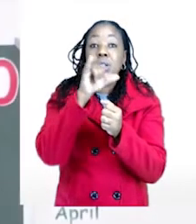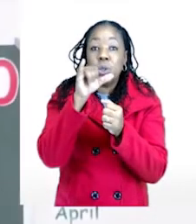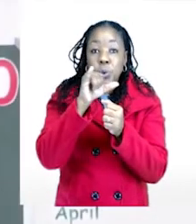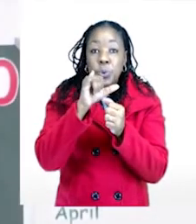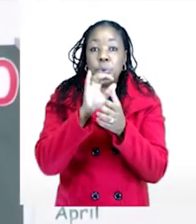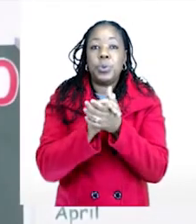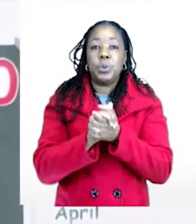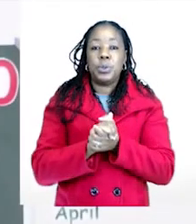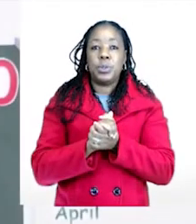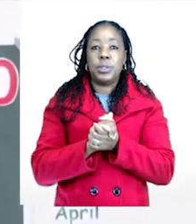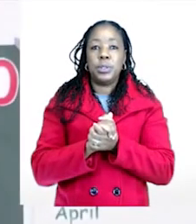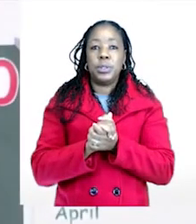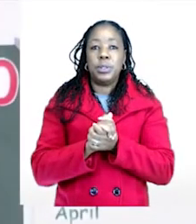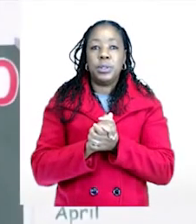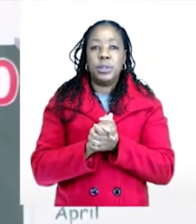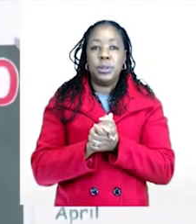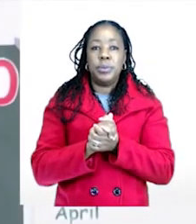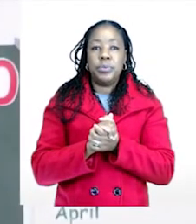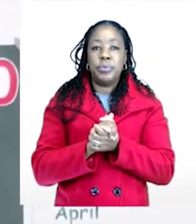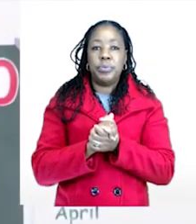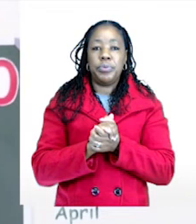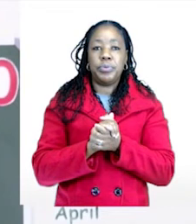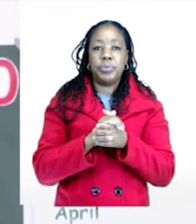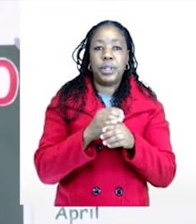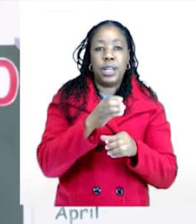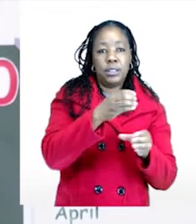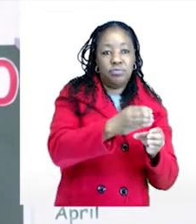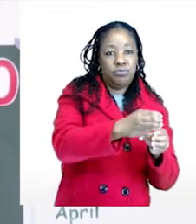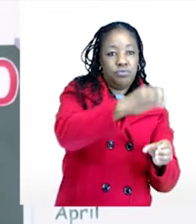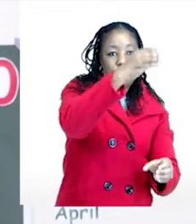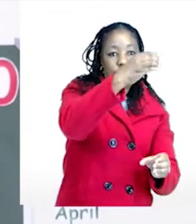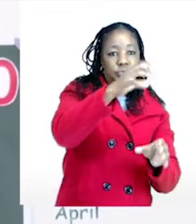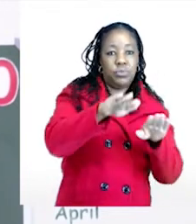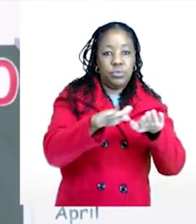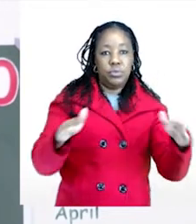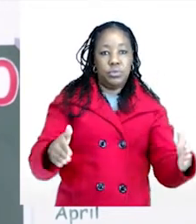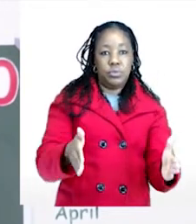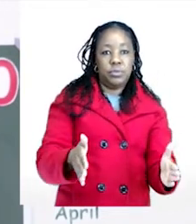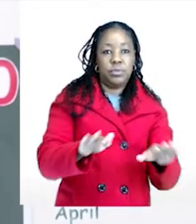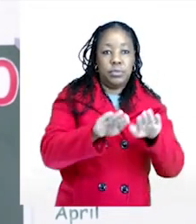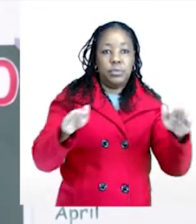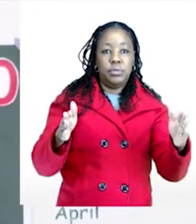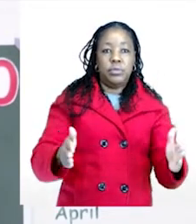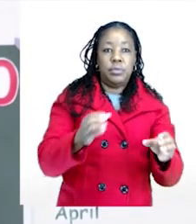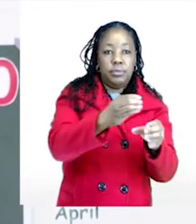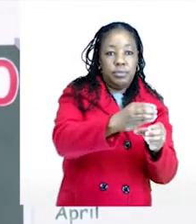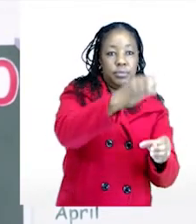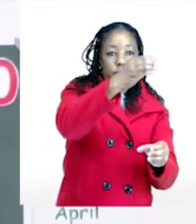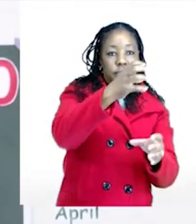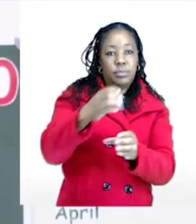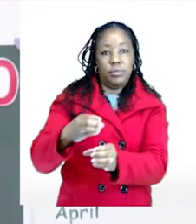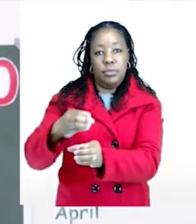my two containers that I have here. I have put in some magnets in the